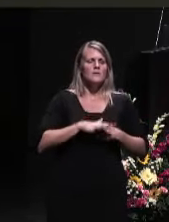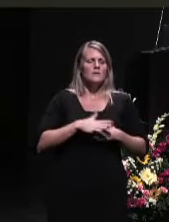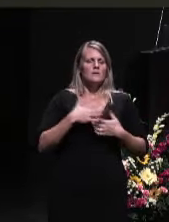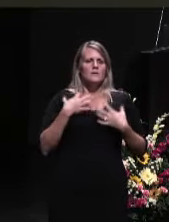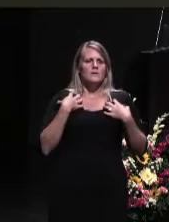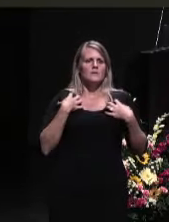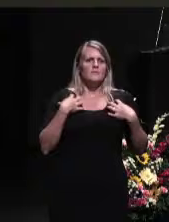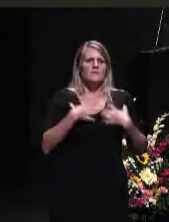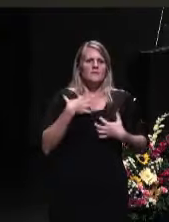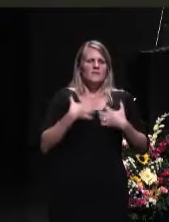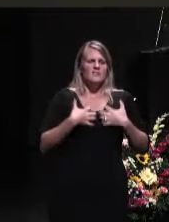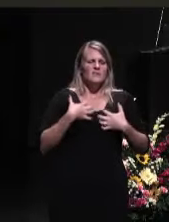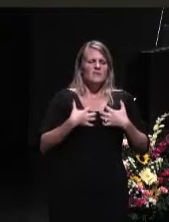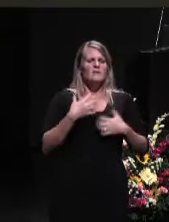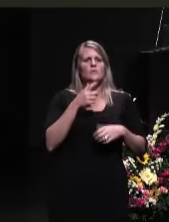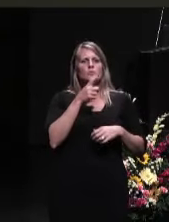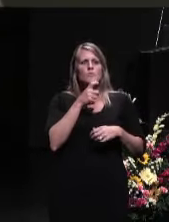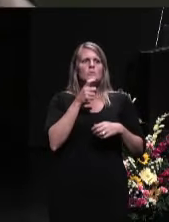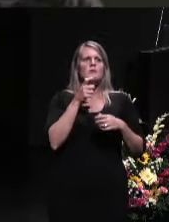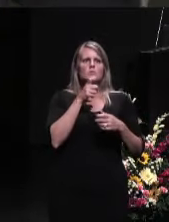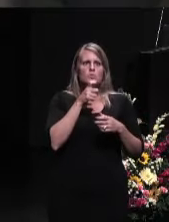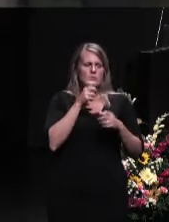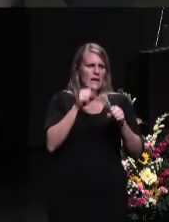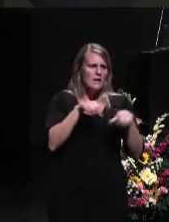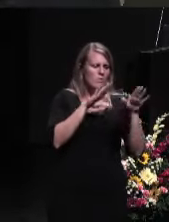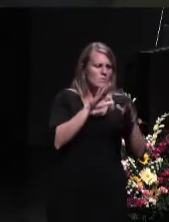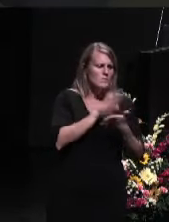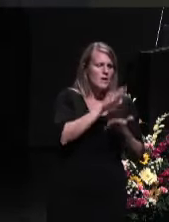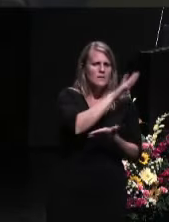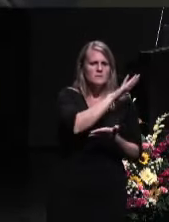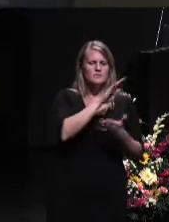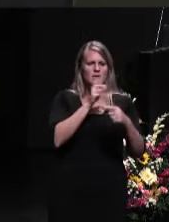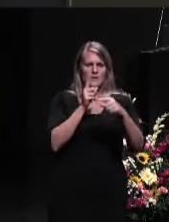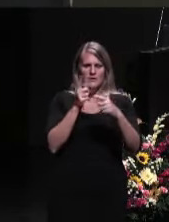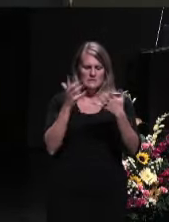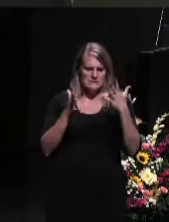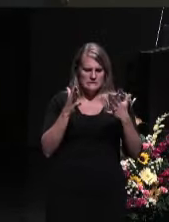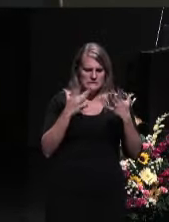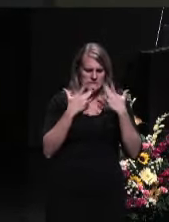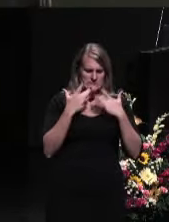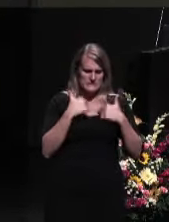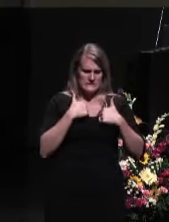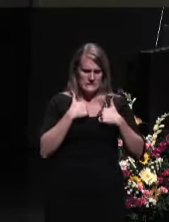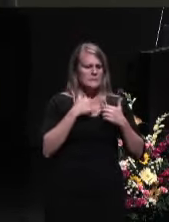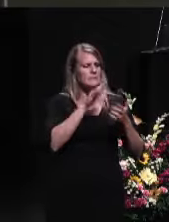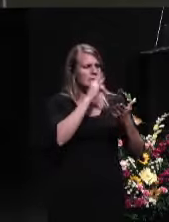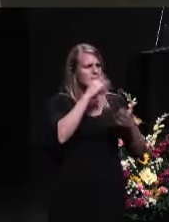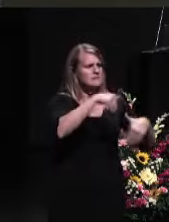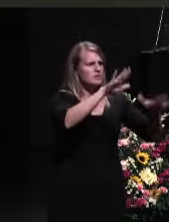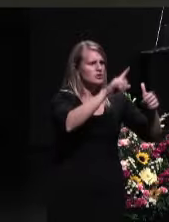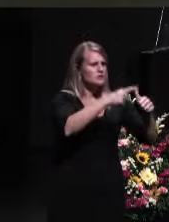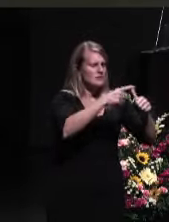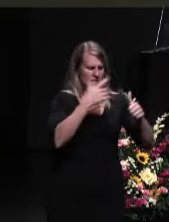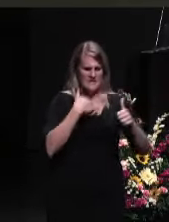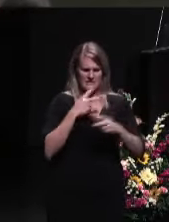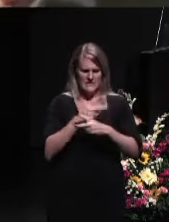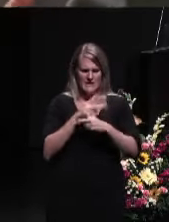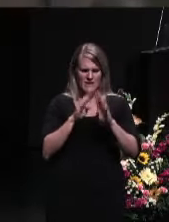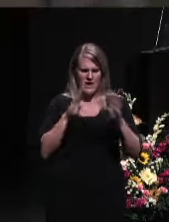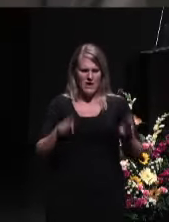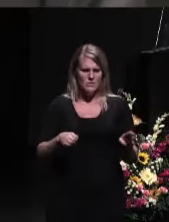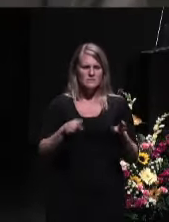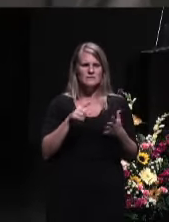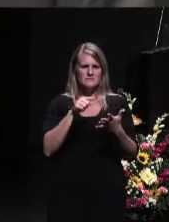to go and the sacrifices that have to be made, in addition to the housing costs, the food insecurity, all those types of things that are real.